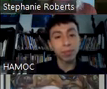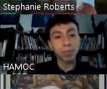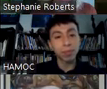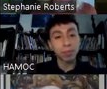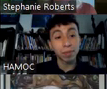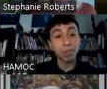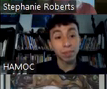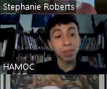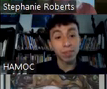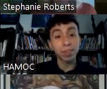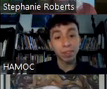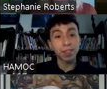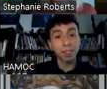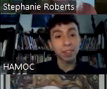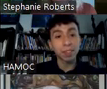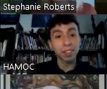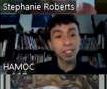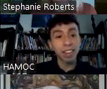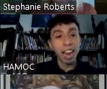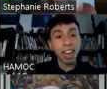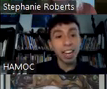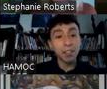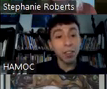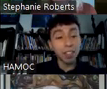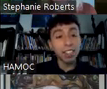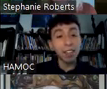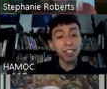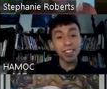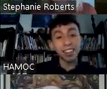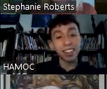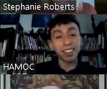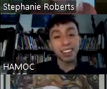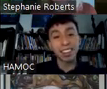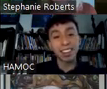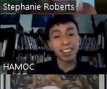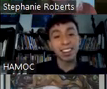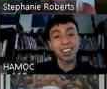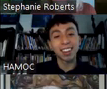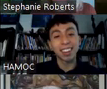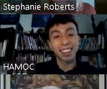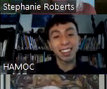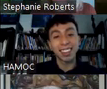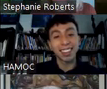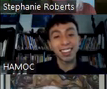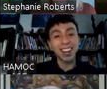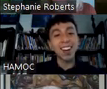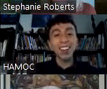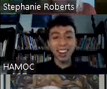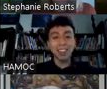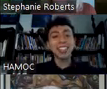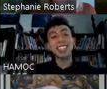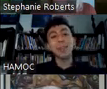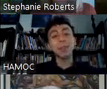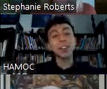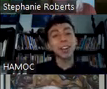story, you know, on their own. So, yeah. And you've shown this to Evelyn? I gave it to her actually.